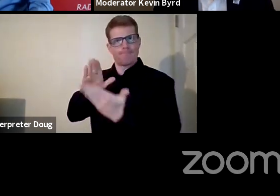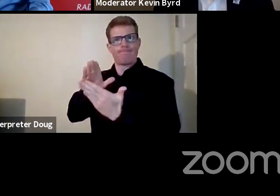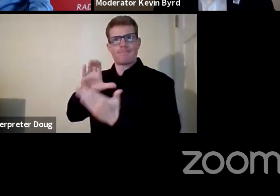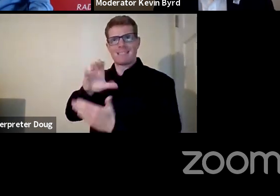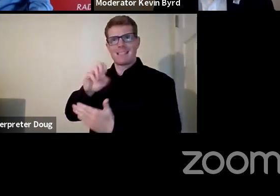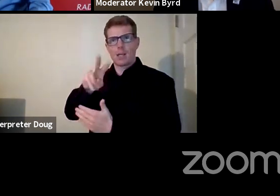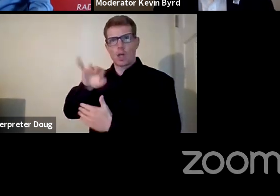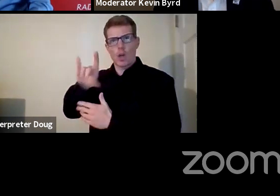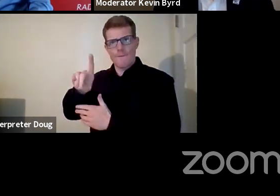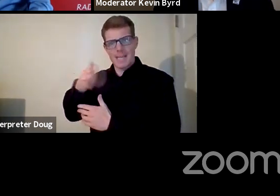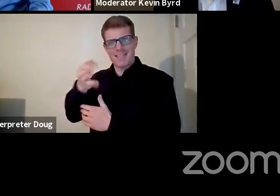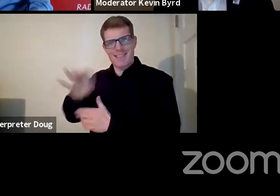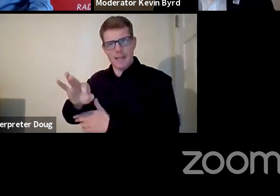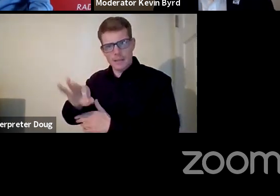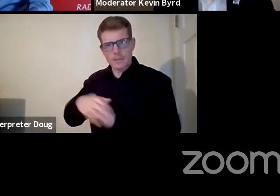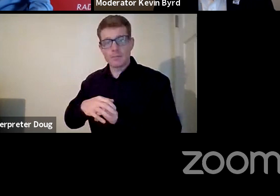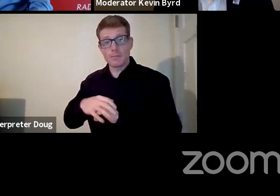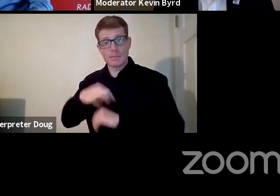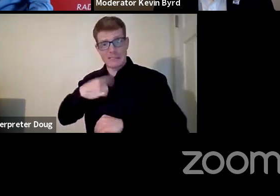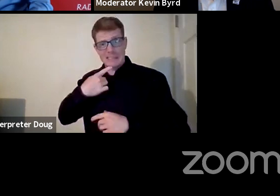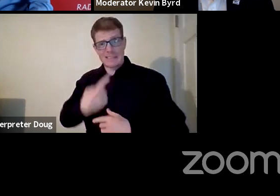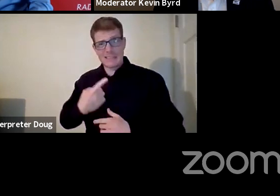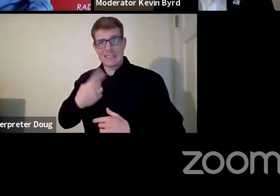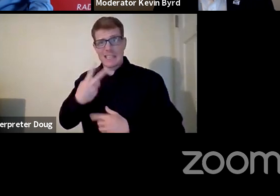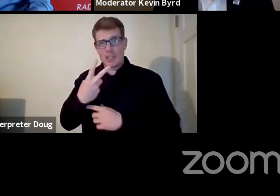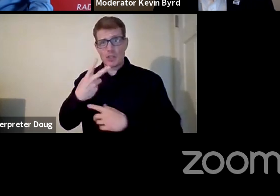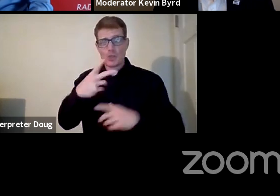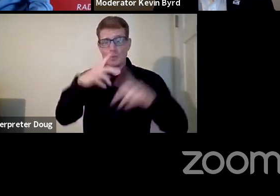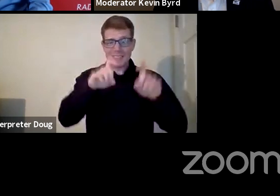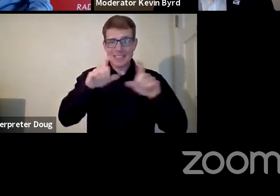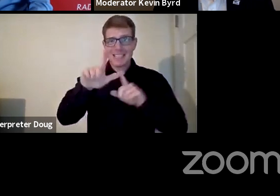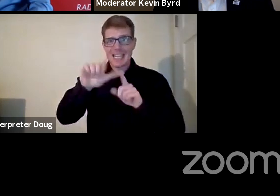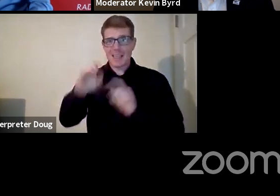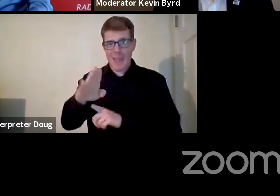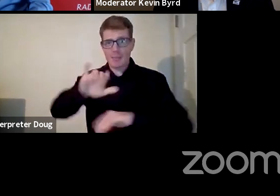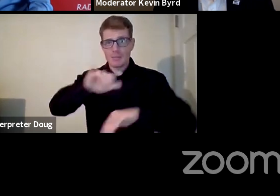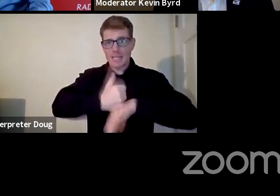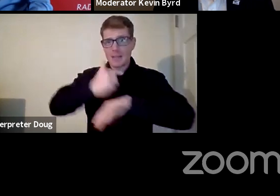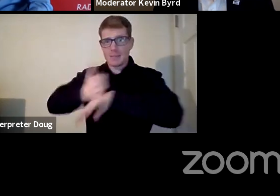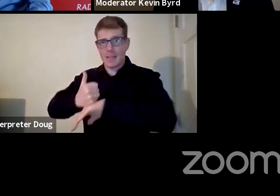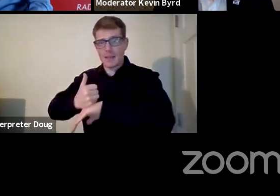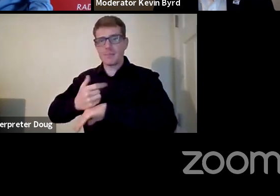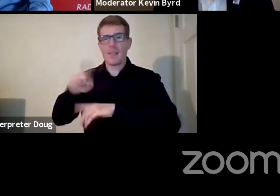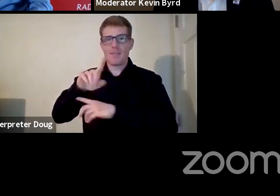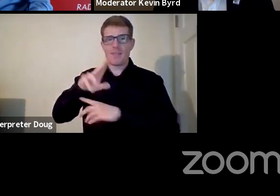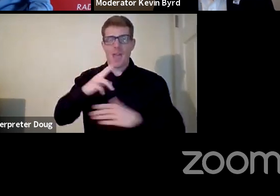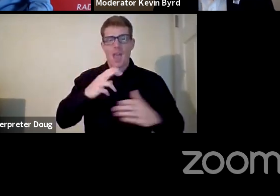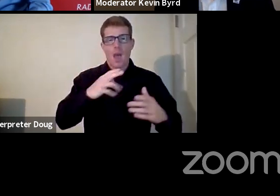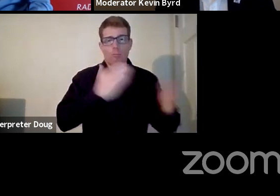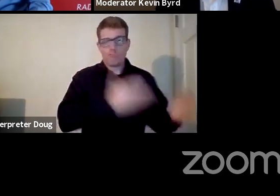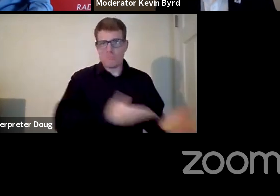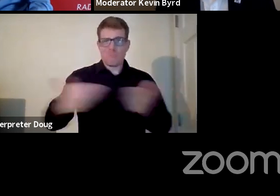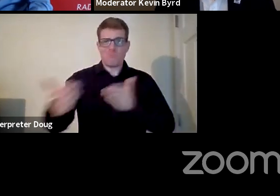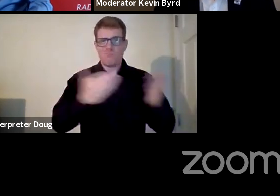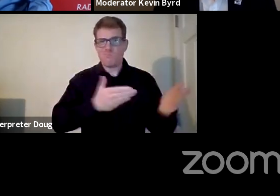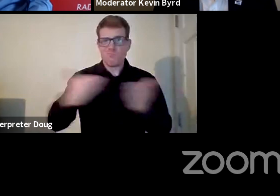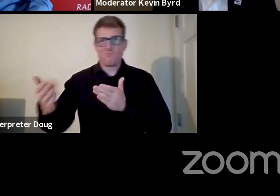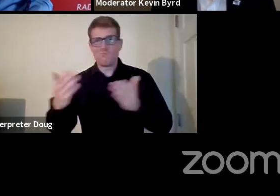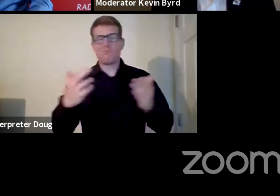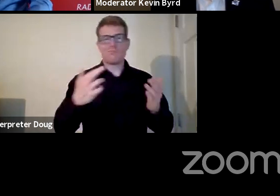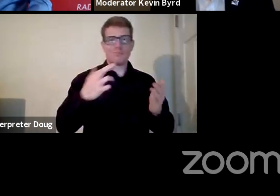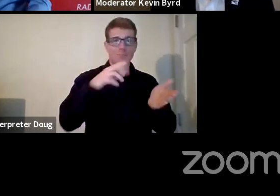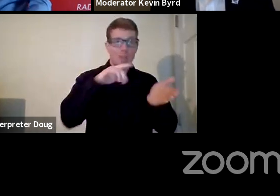and they were basically taking research equipment and dedicating it to analysis for COVID-19